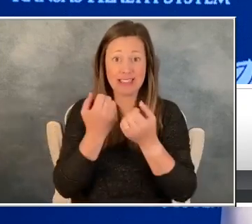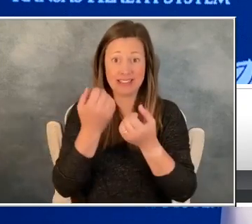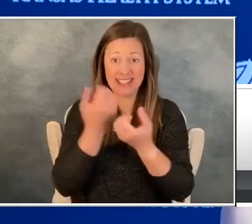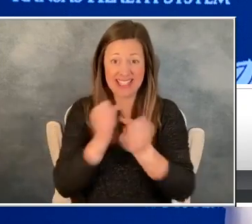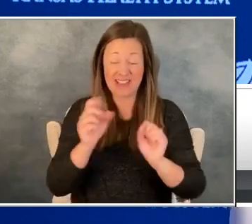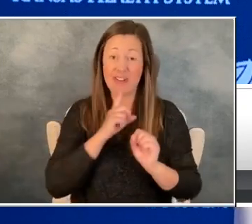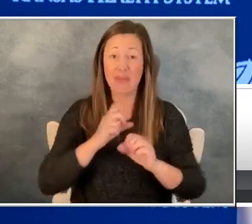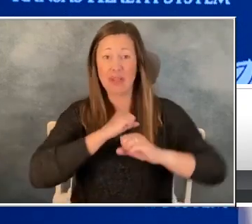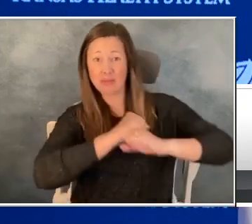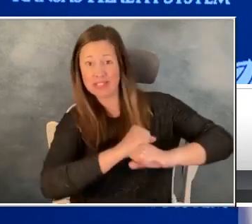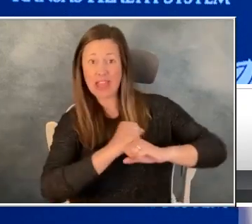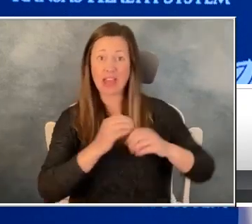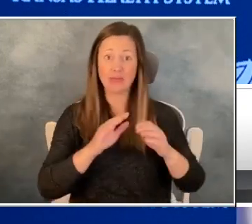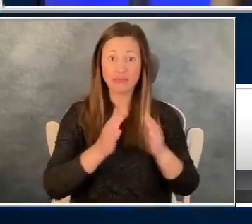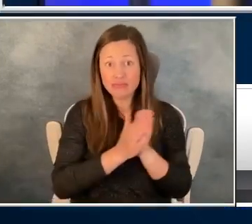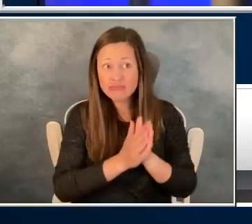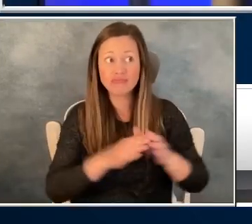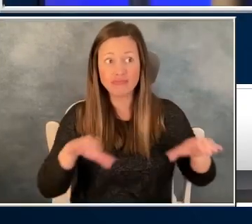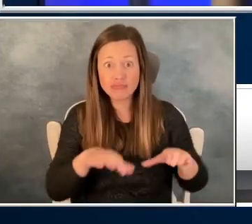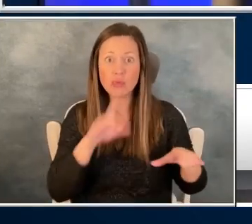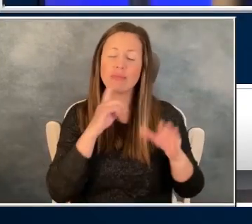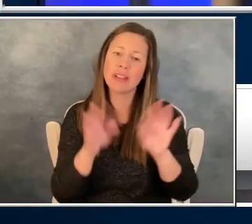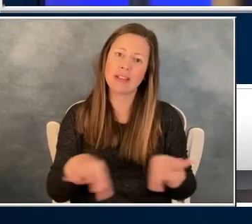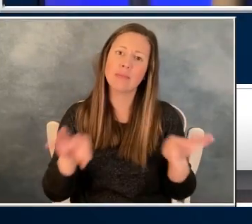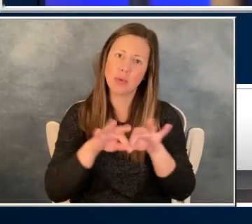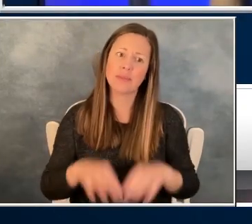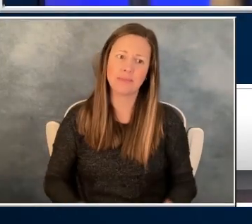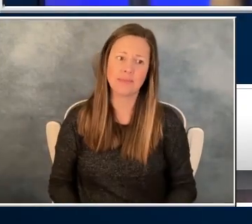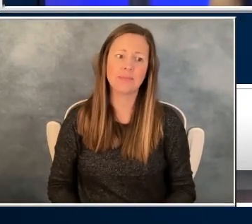children are always really important. I remember